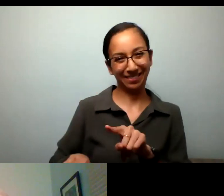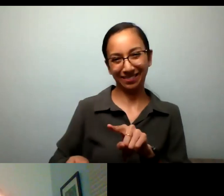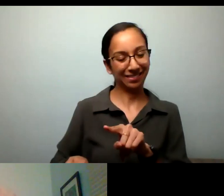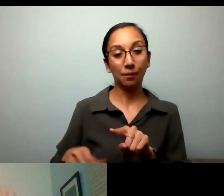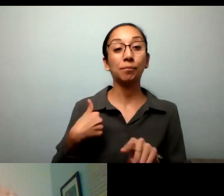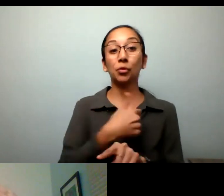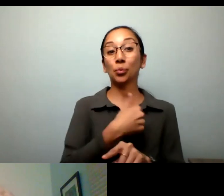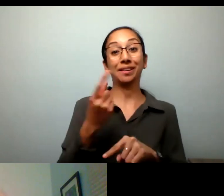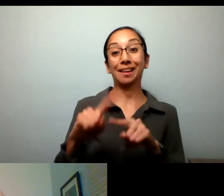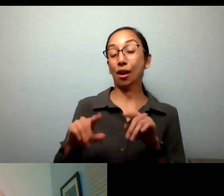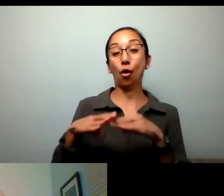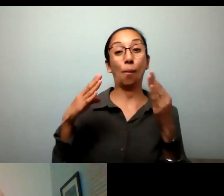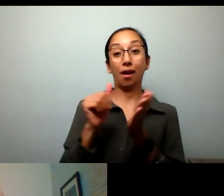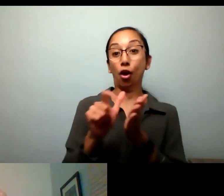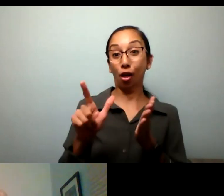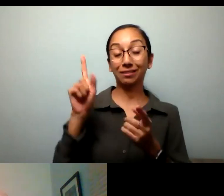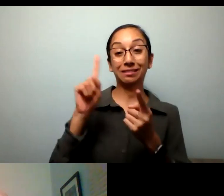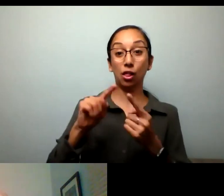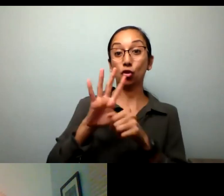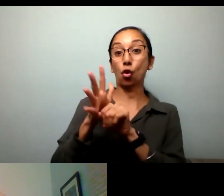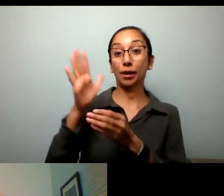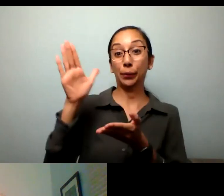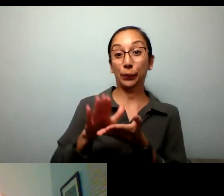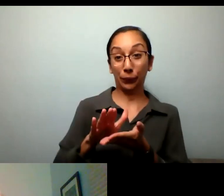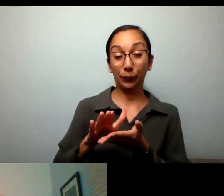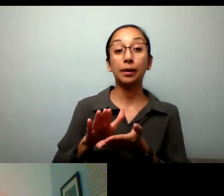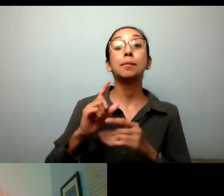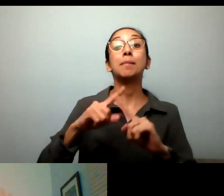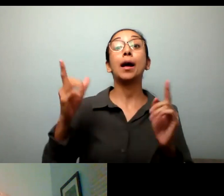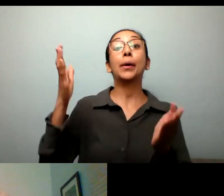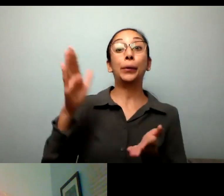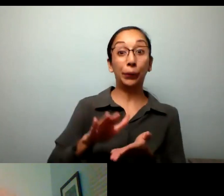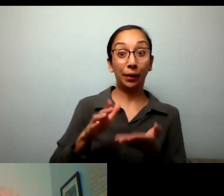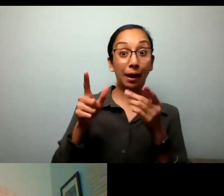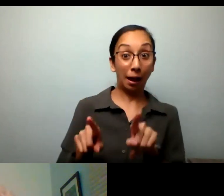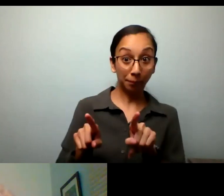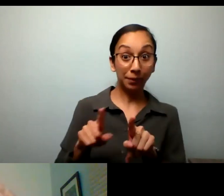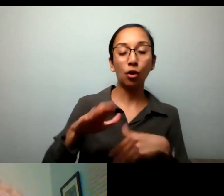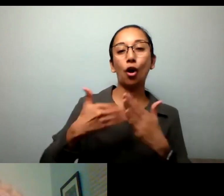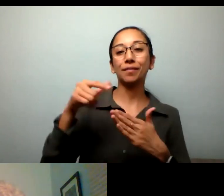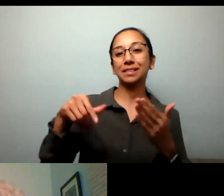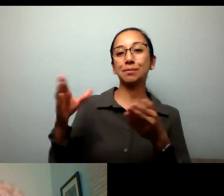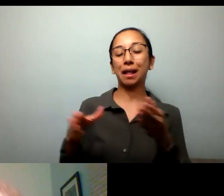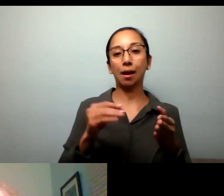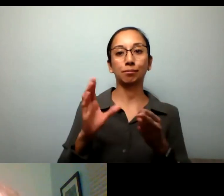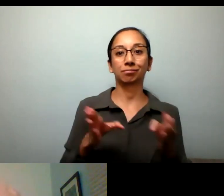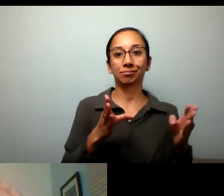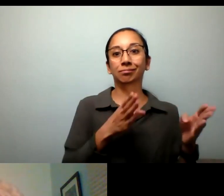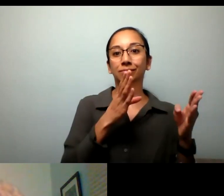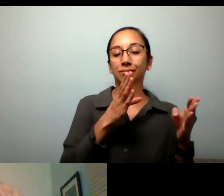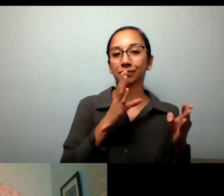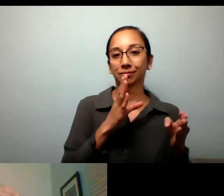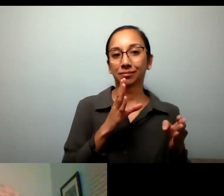open at all until the COVID crisis comes down. But even when it comes down, all of this planning and preparation will make it